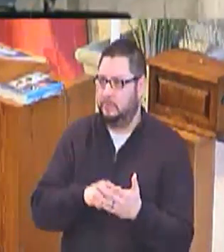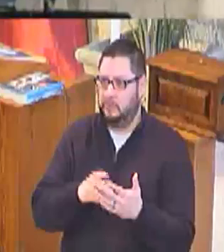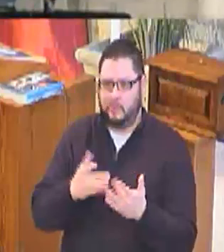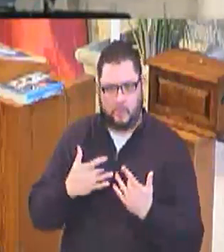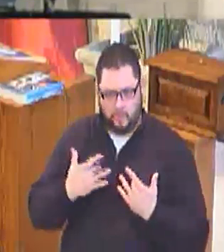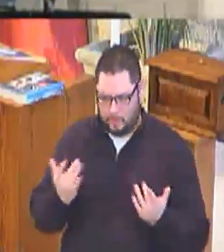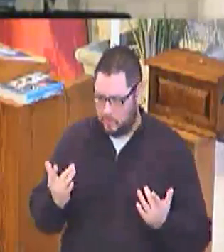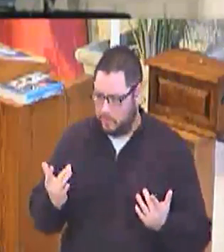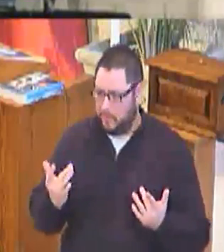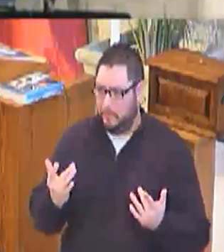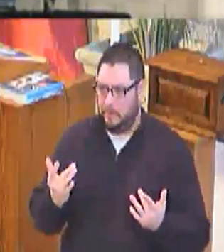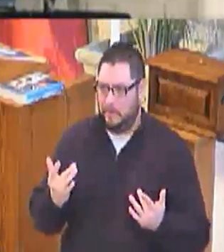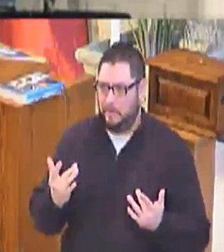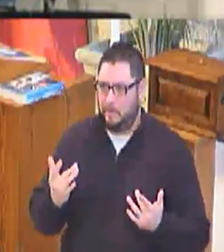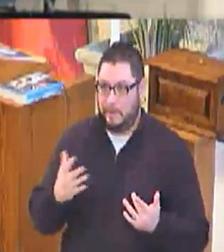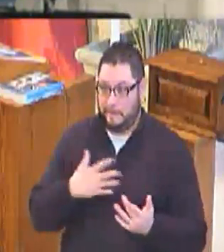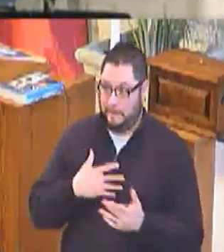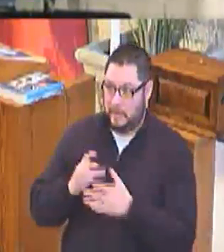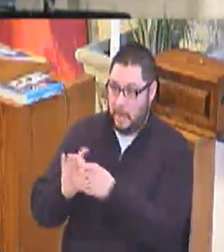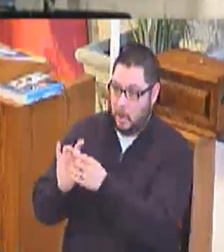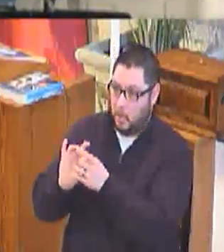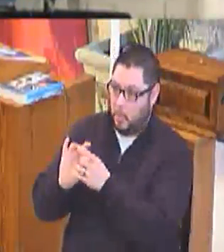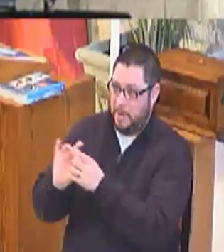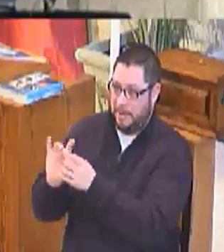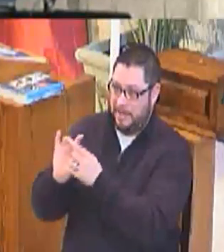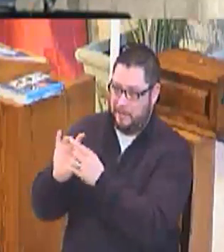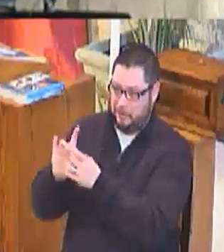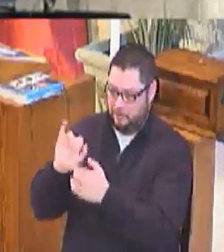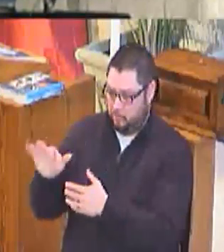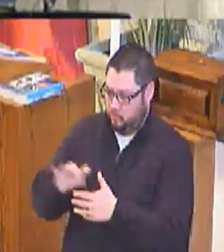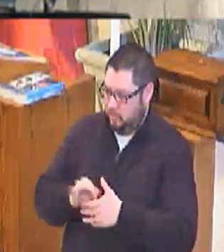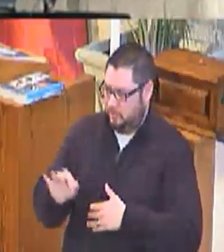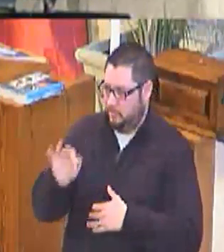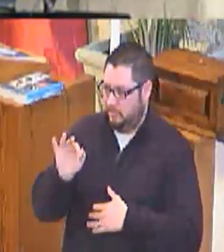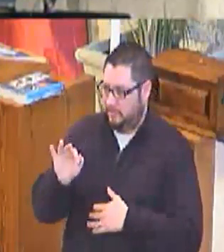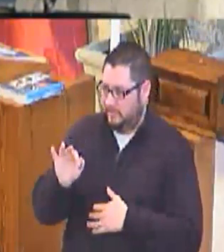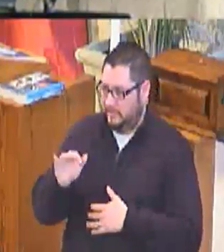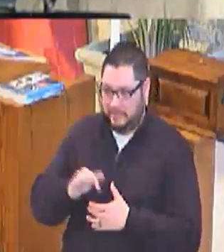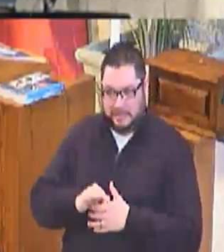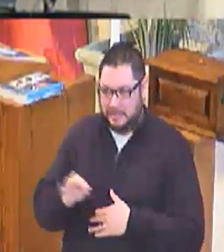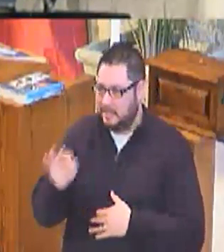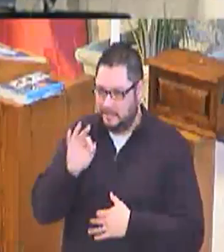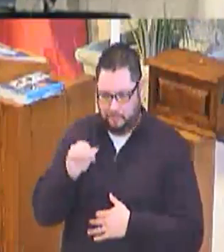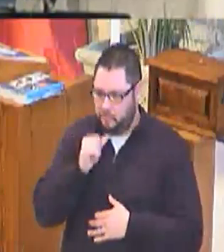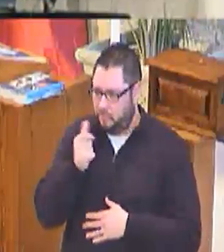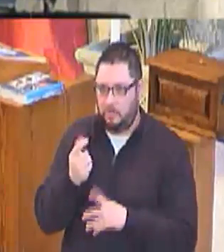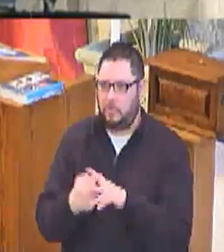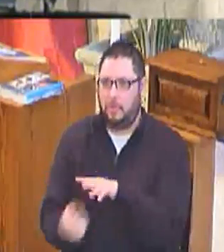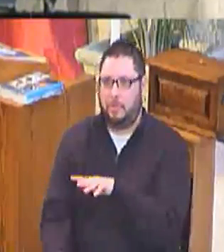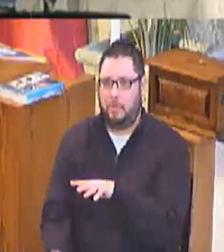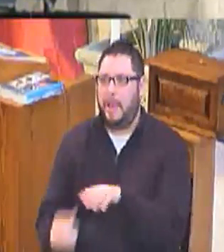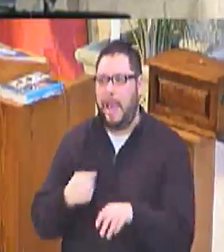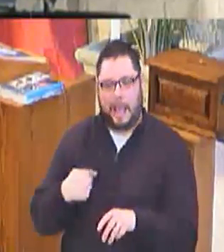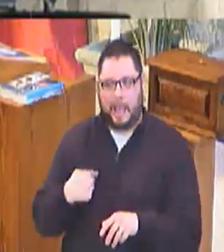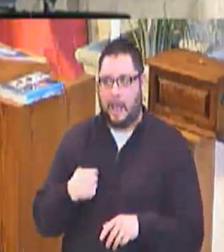going on as far as my relationship to spirit? Spirit doesn't go anywhere. I